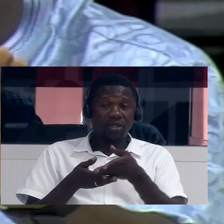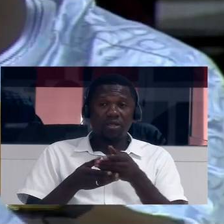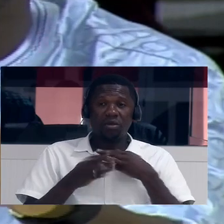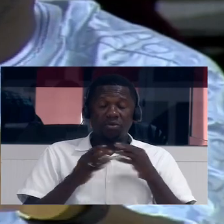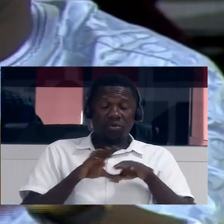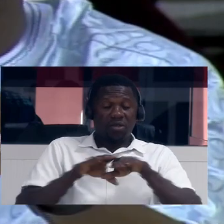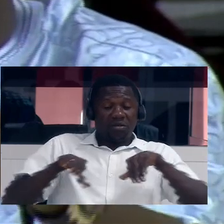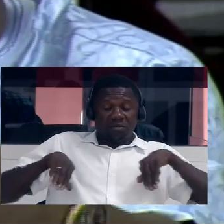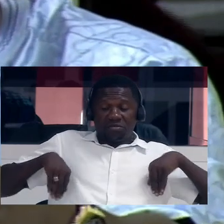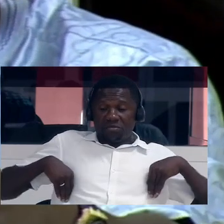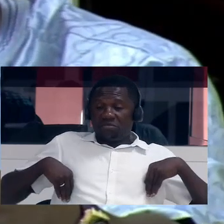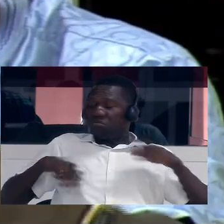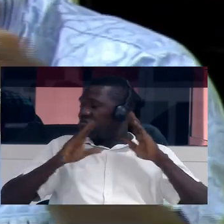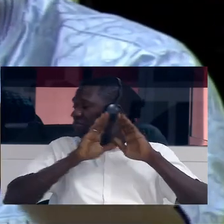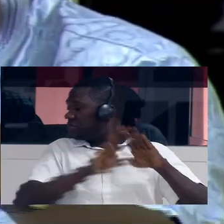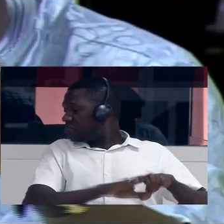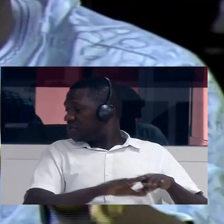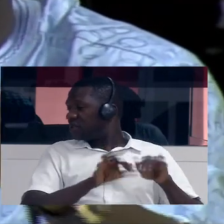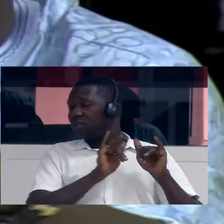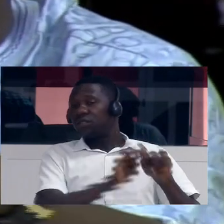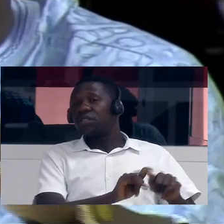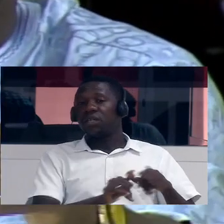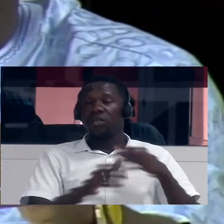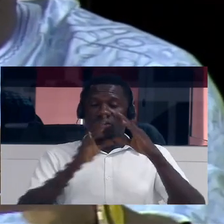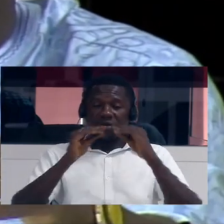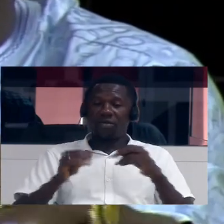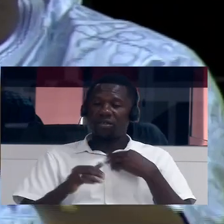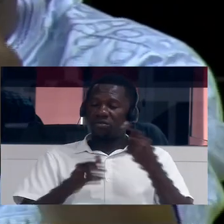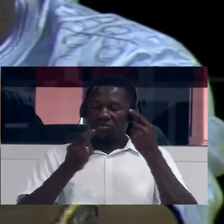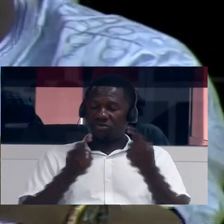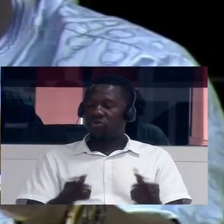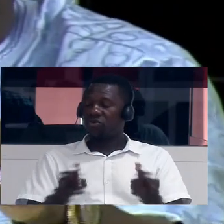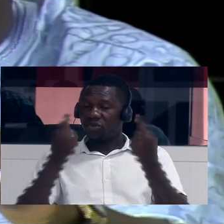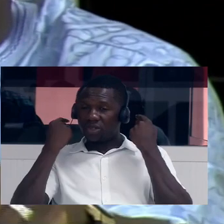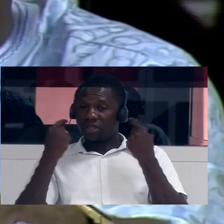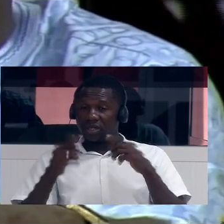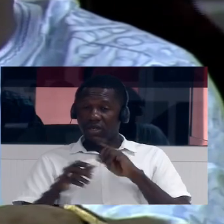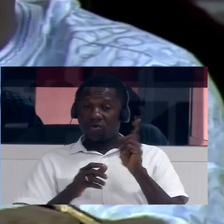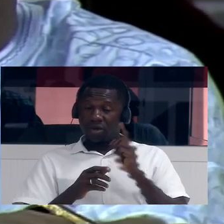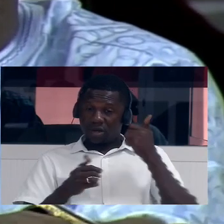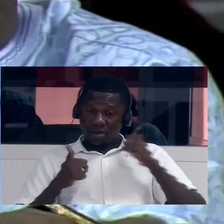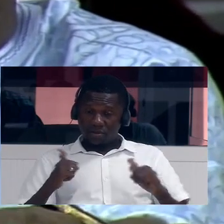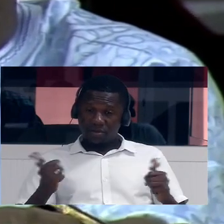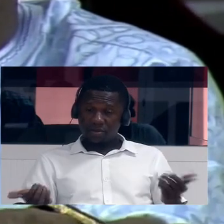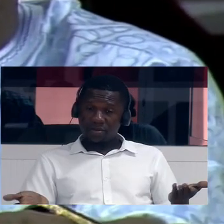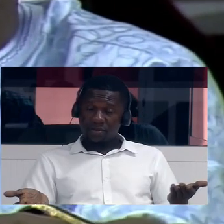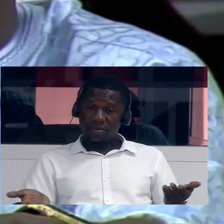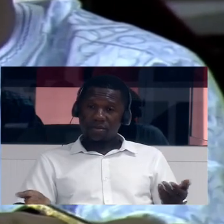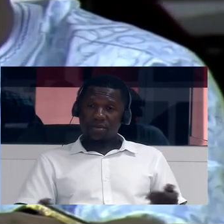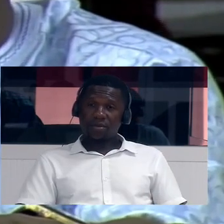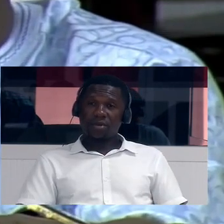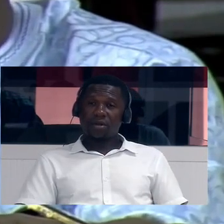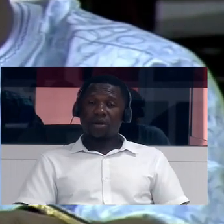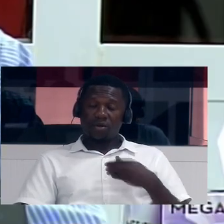everything a blind eye. Stayed in your office as if you're not concerned. Is that exactly what happened? I was concerned,